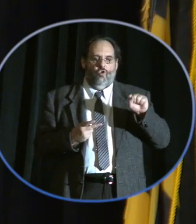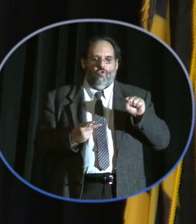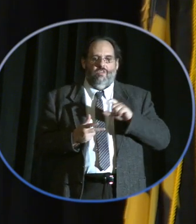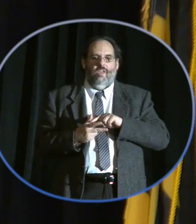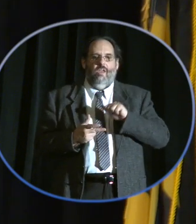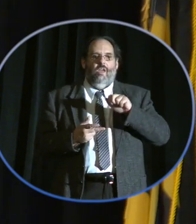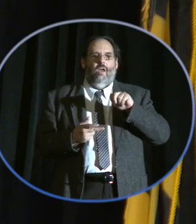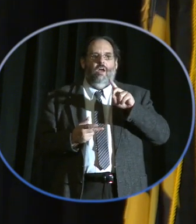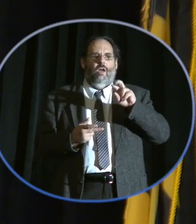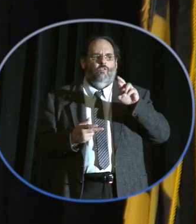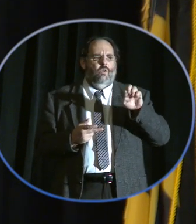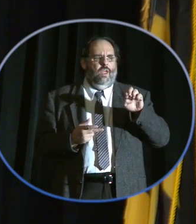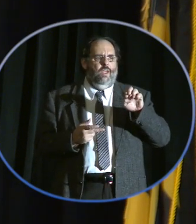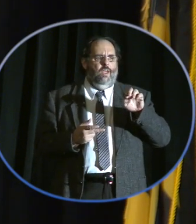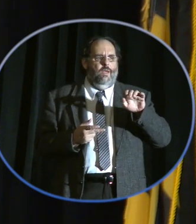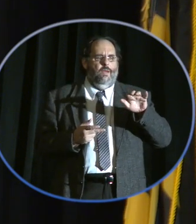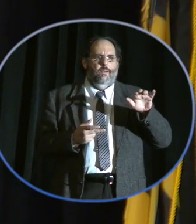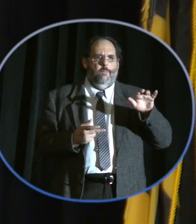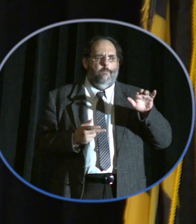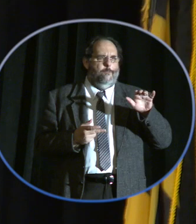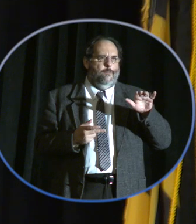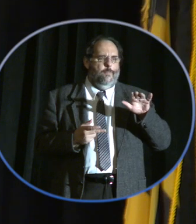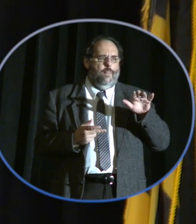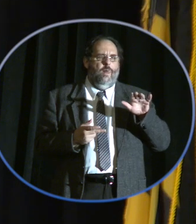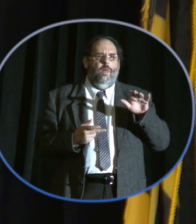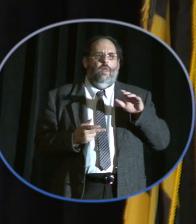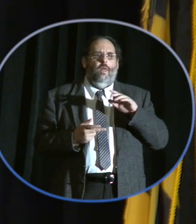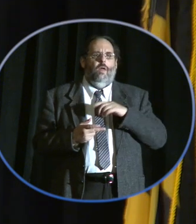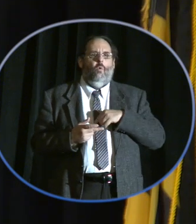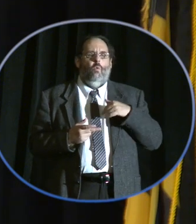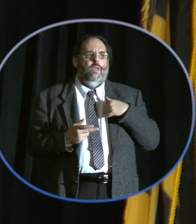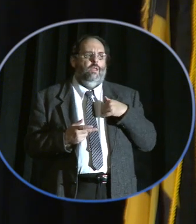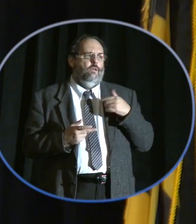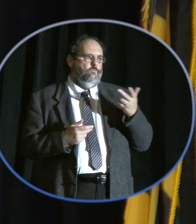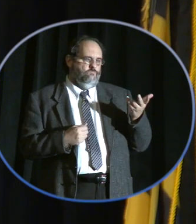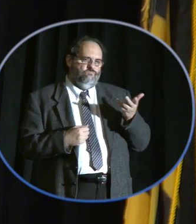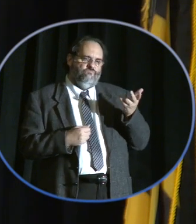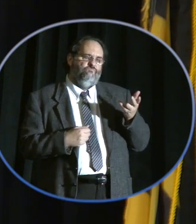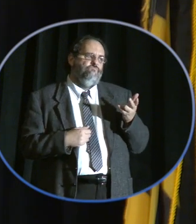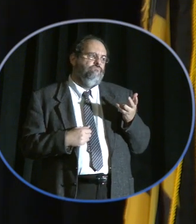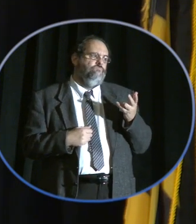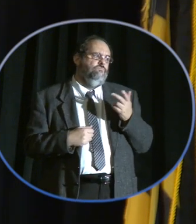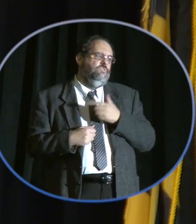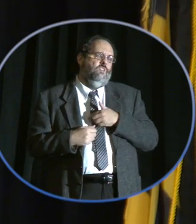and Andre Bunley. And we